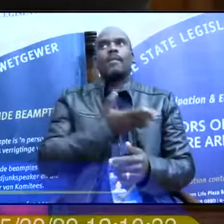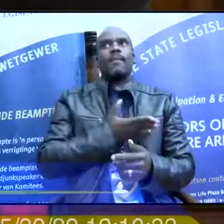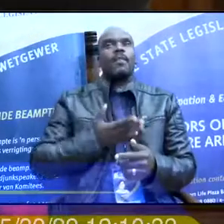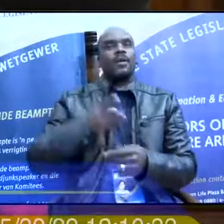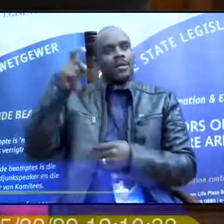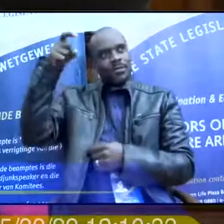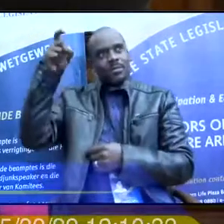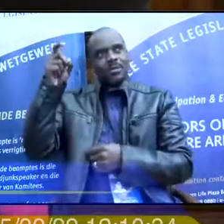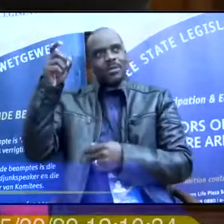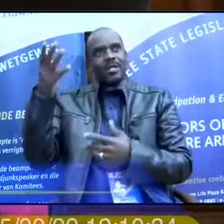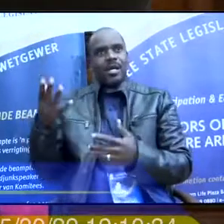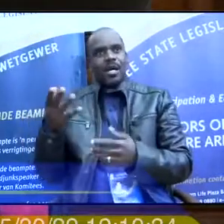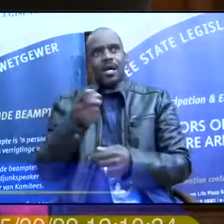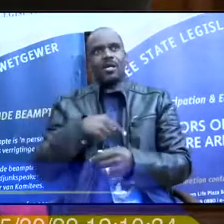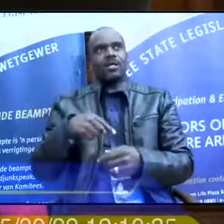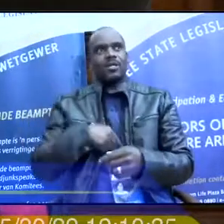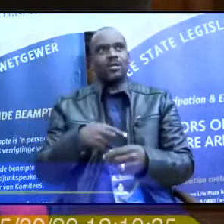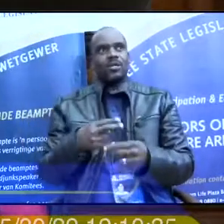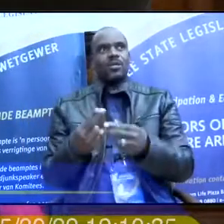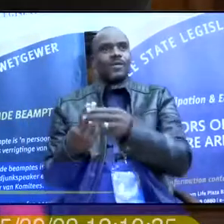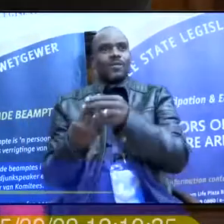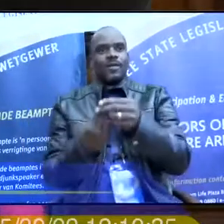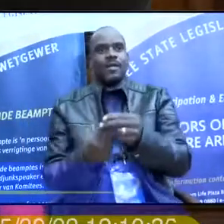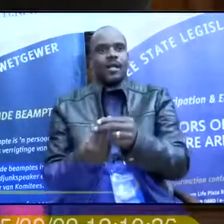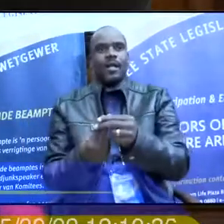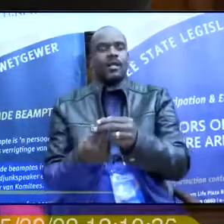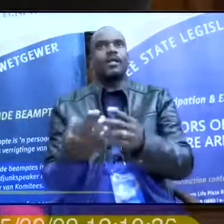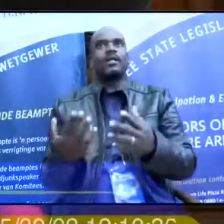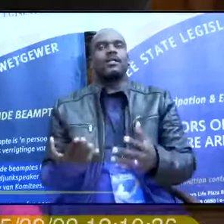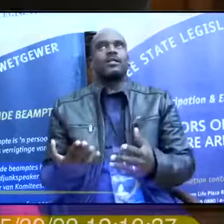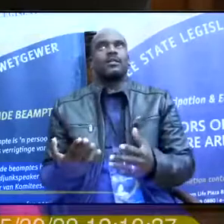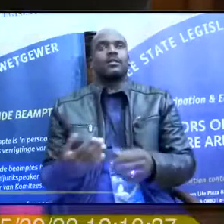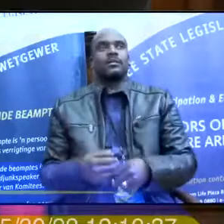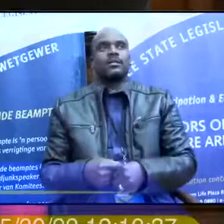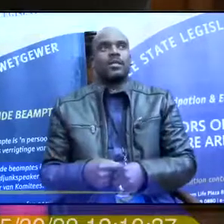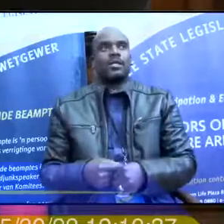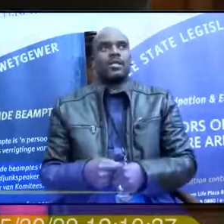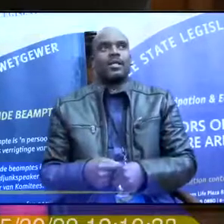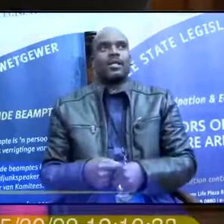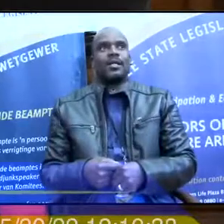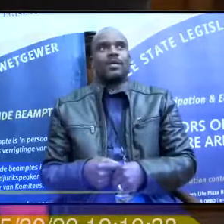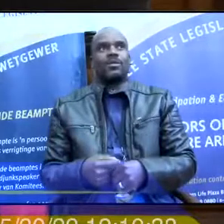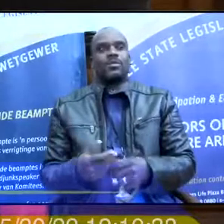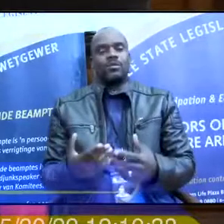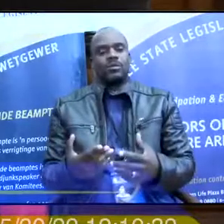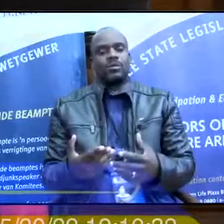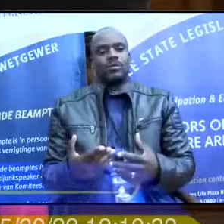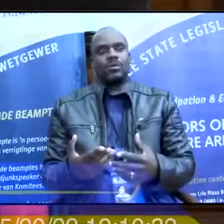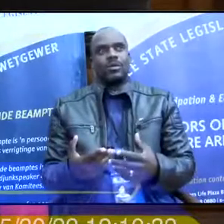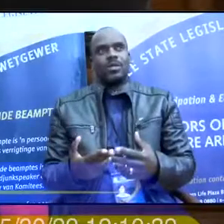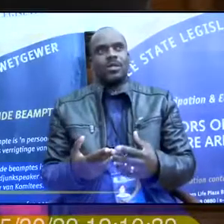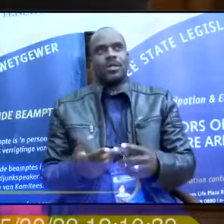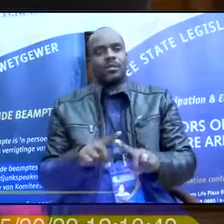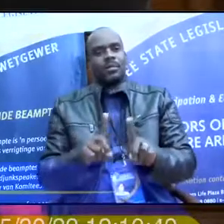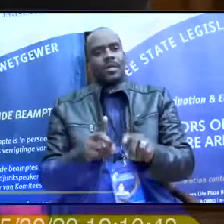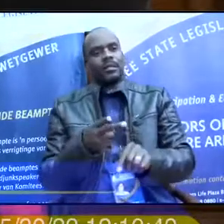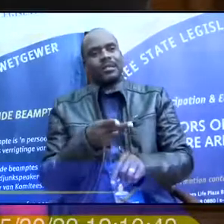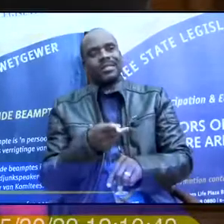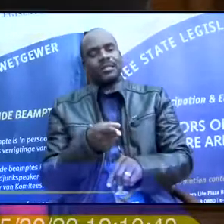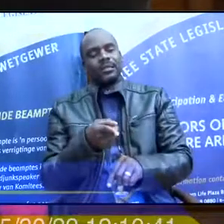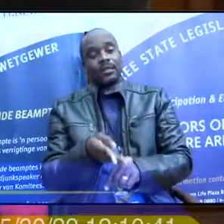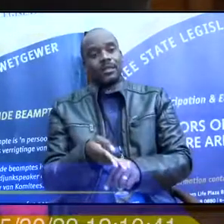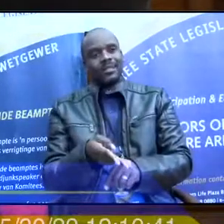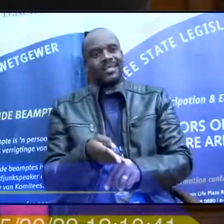federation that in as much as that was a correct move but that cannot be a permanent